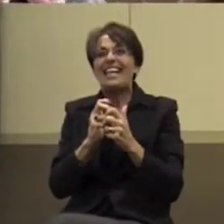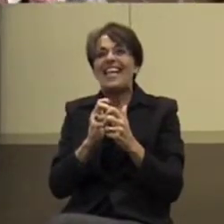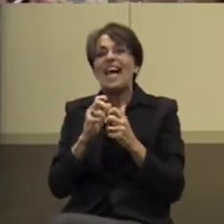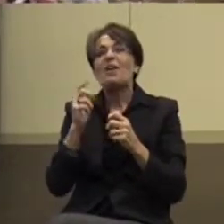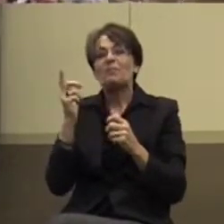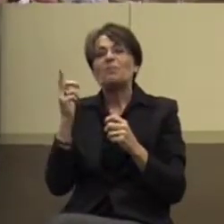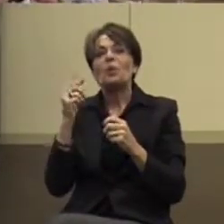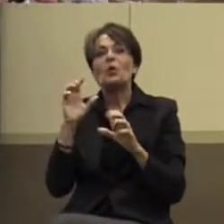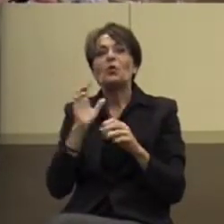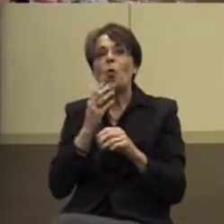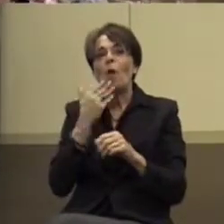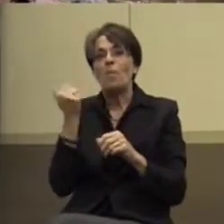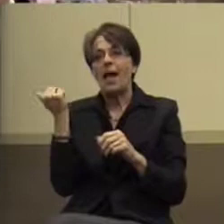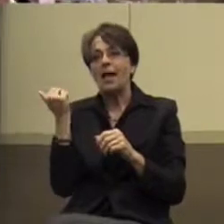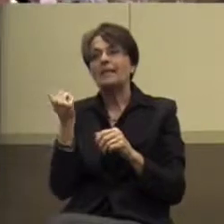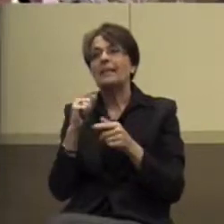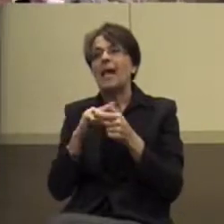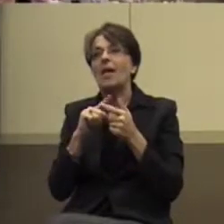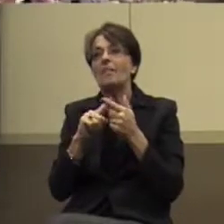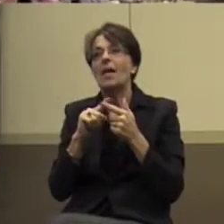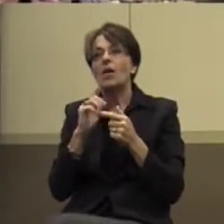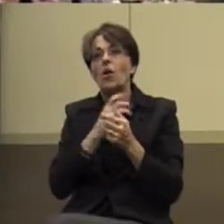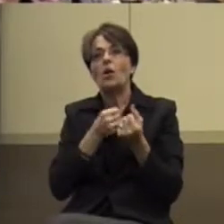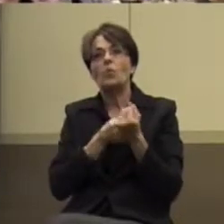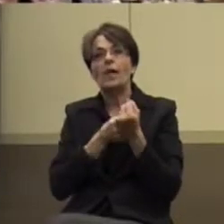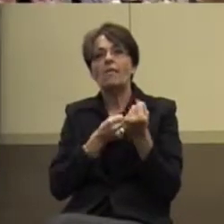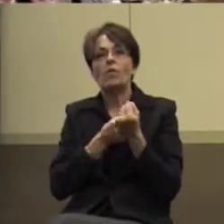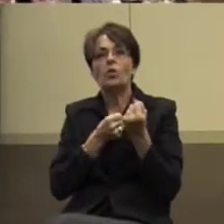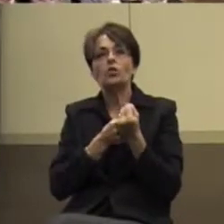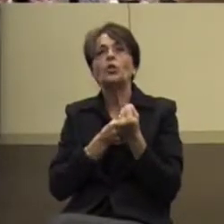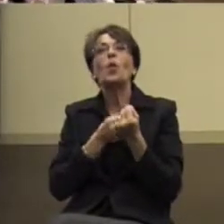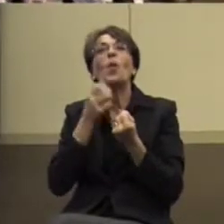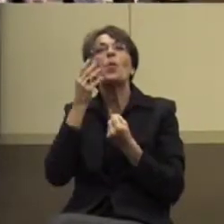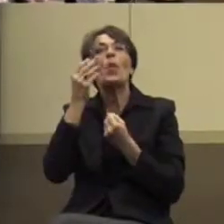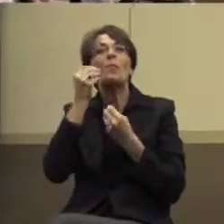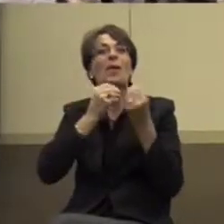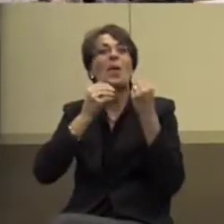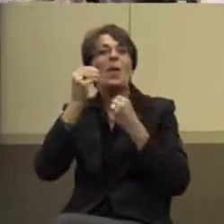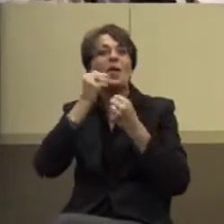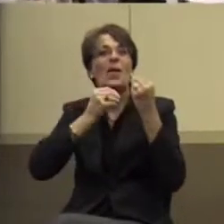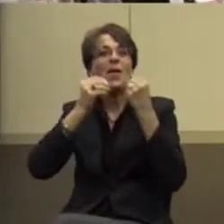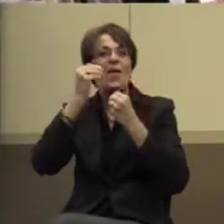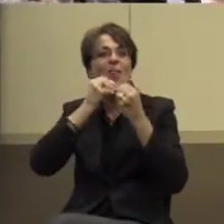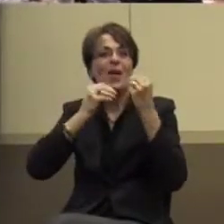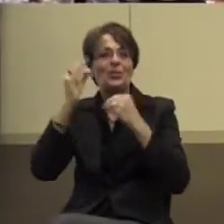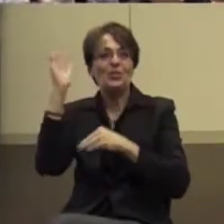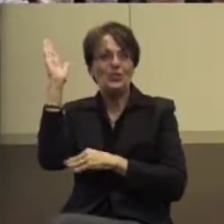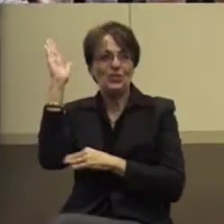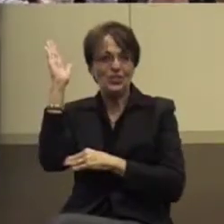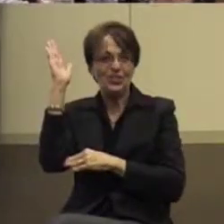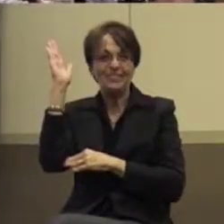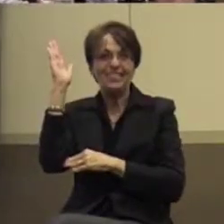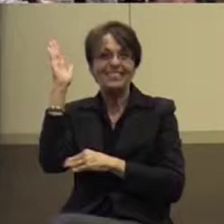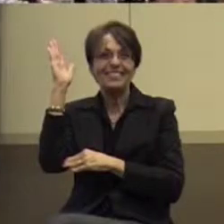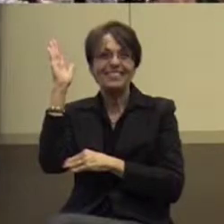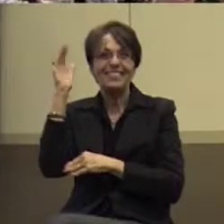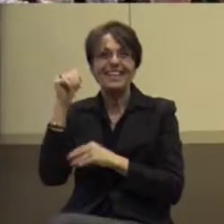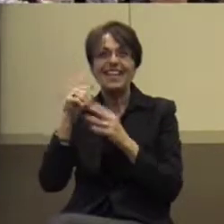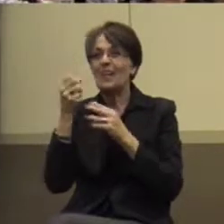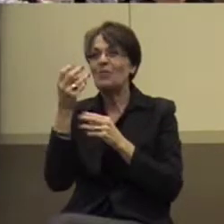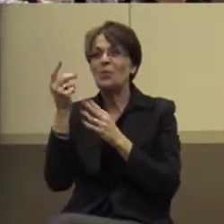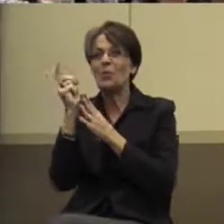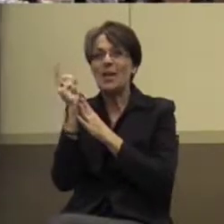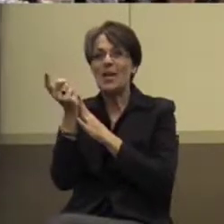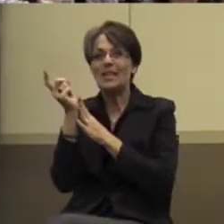But we'll do our best here, and then our reinforcer will be lunch, which will be waiting in just like just a few minutes.